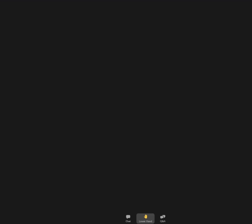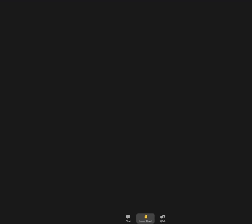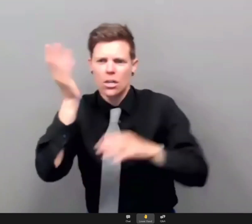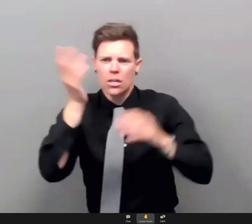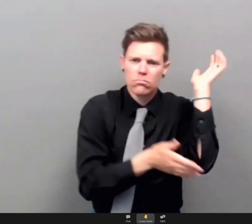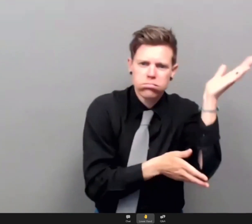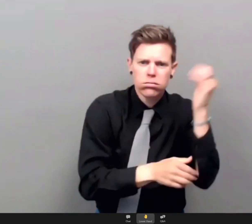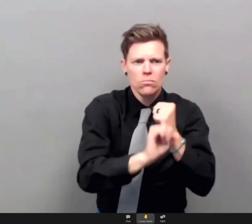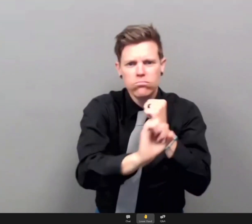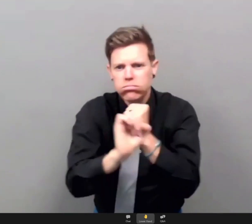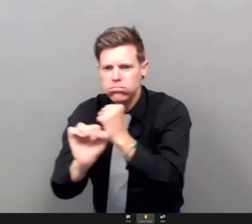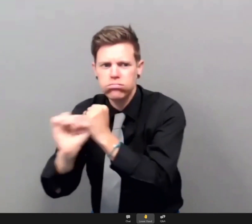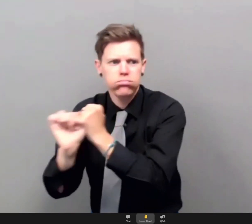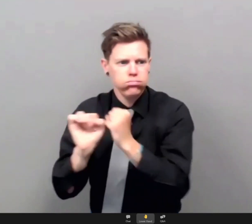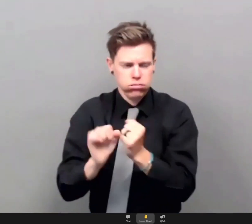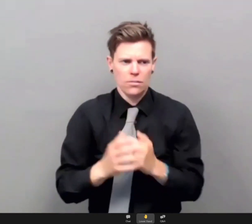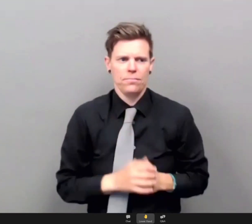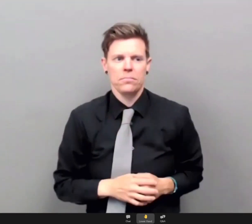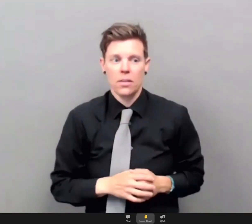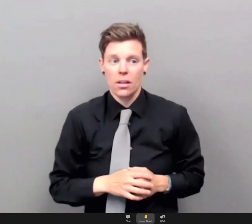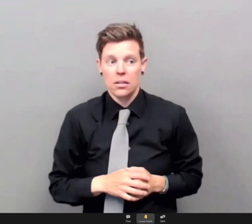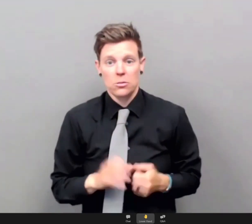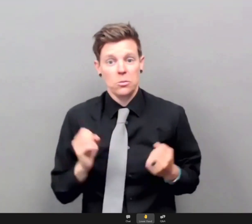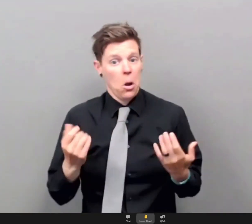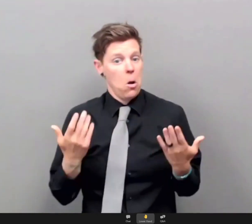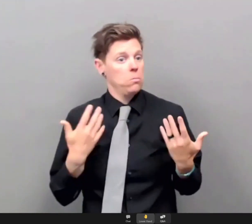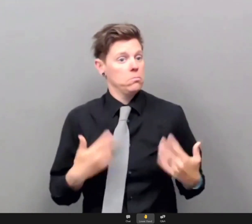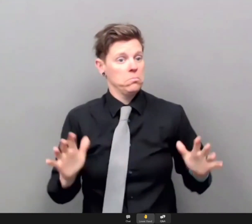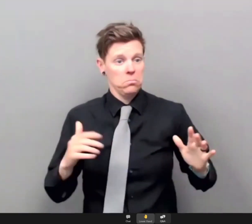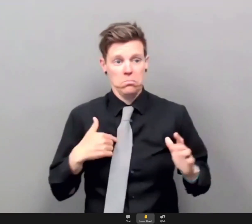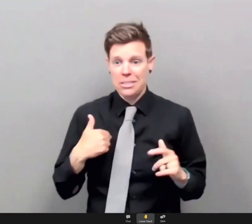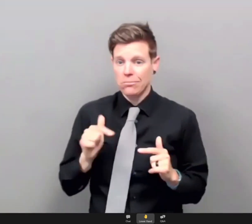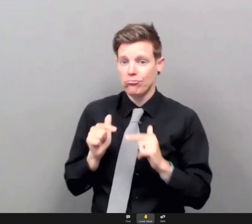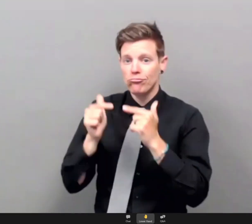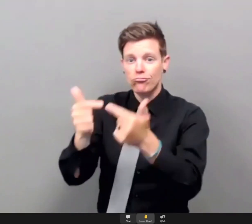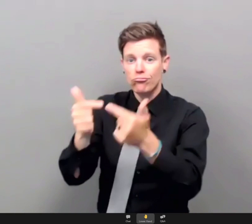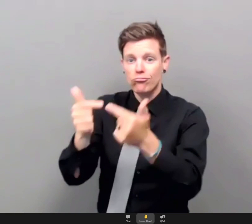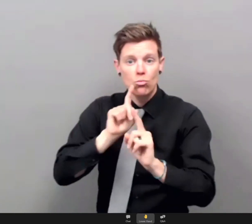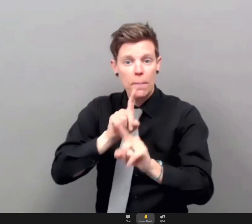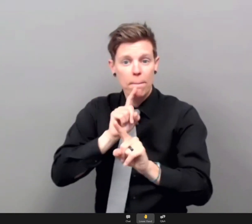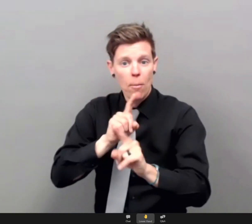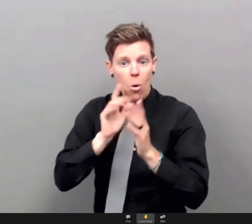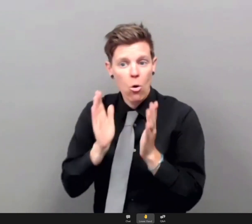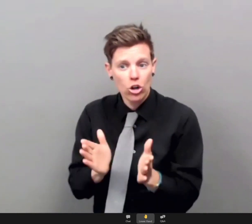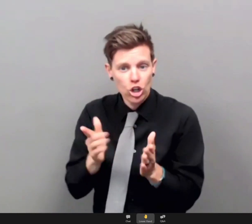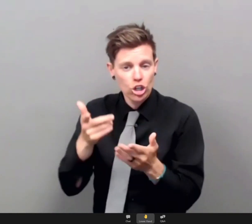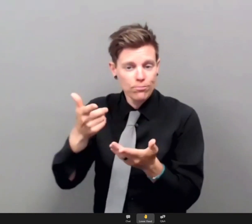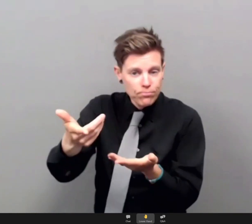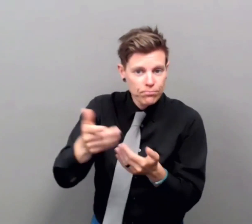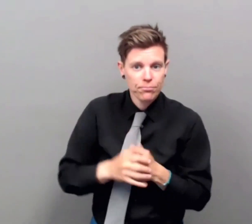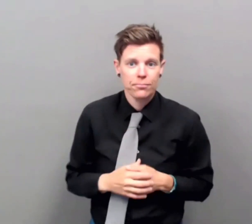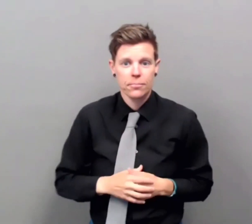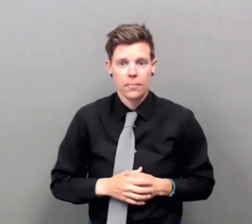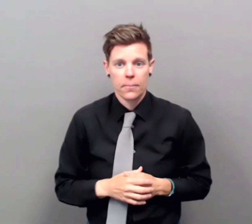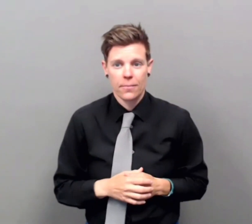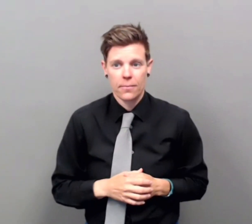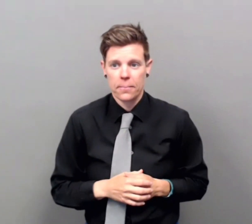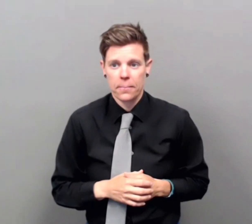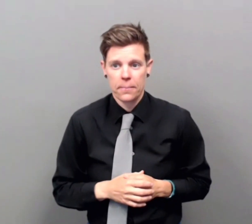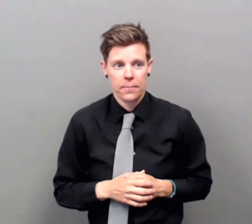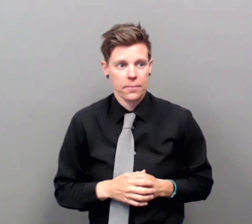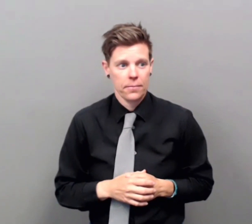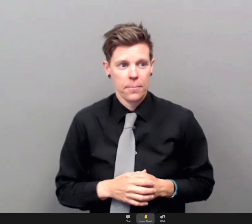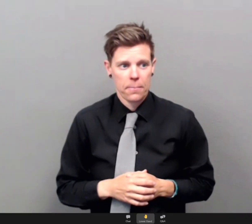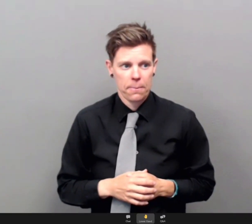and we're open for questions. That's right. Thank you, Secretary Scrase, and thank you, Secretary Collins and